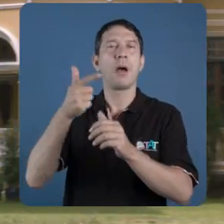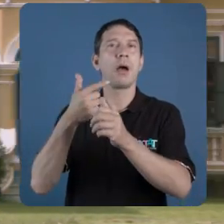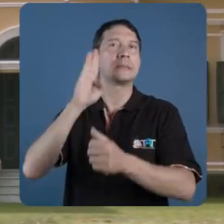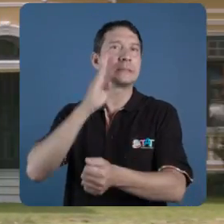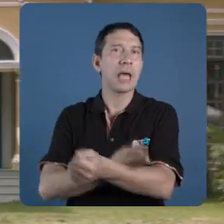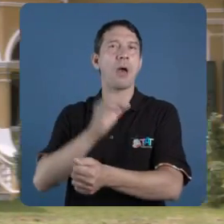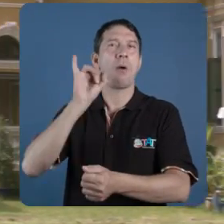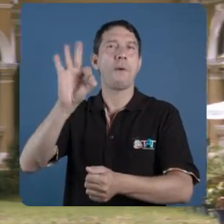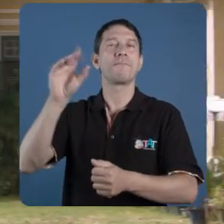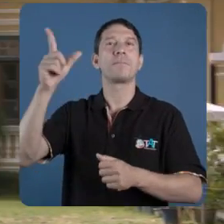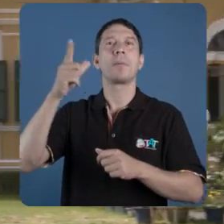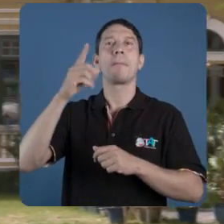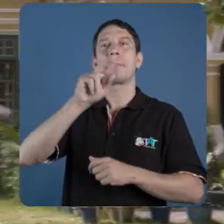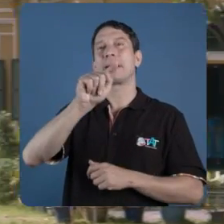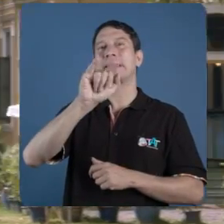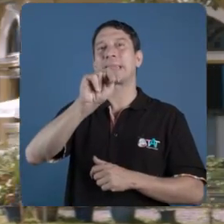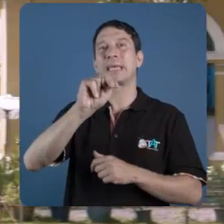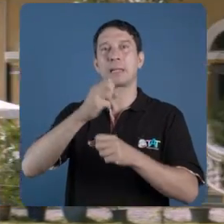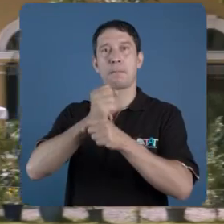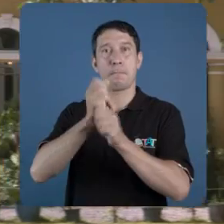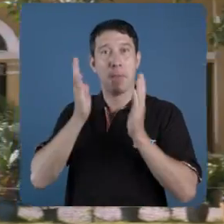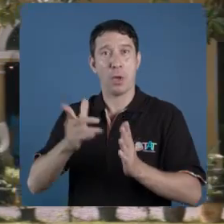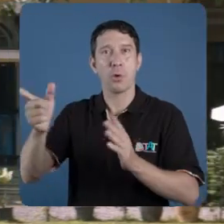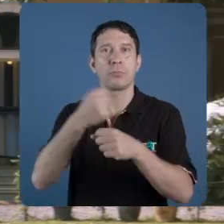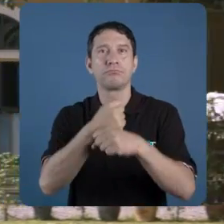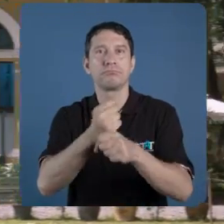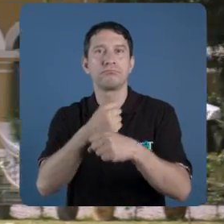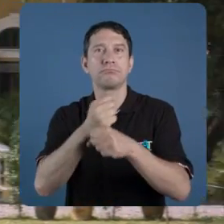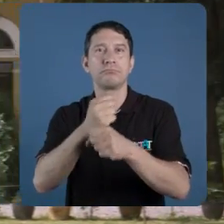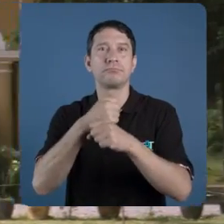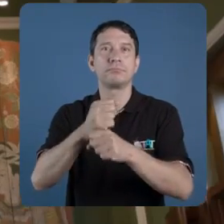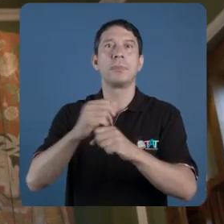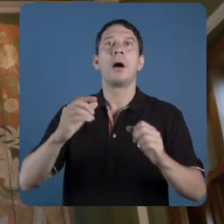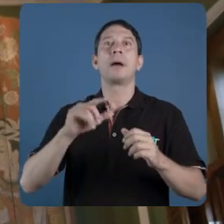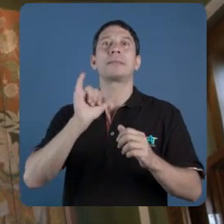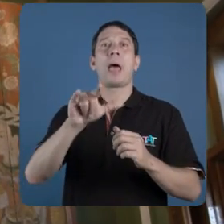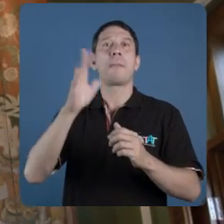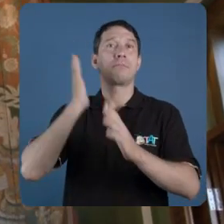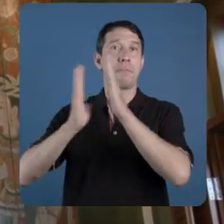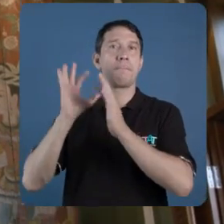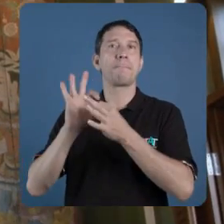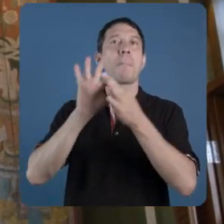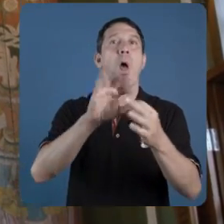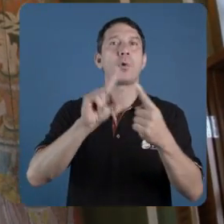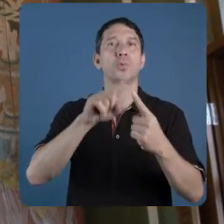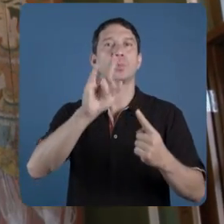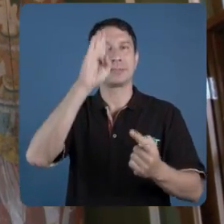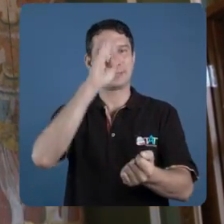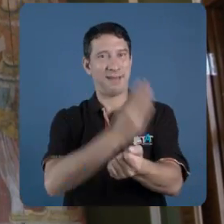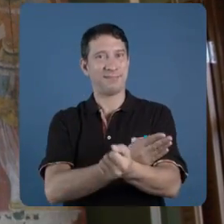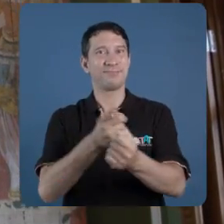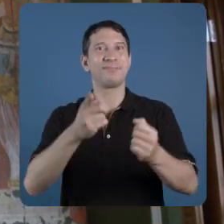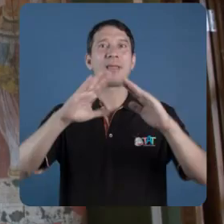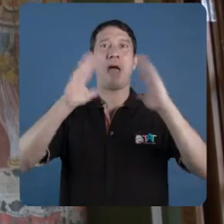1900s. The story behind it is a model of Chinese integration into Thai society. It once belonged to the Phuket-born son